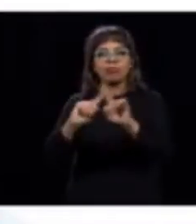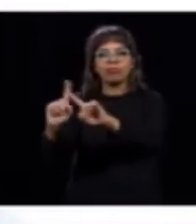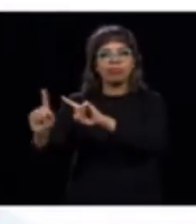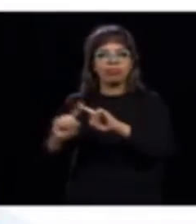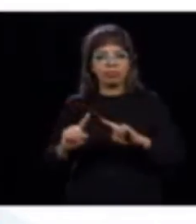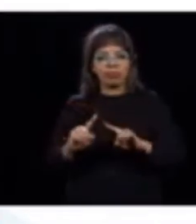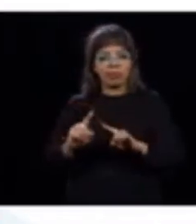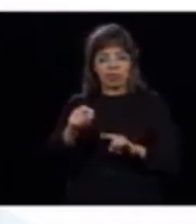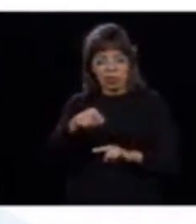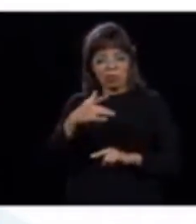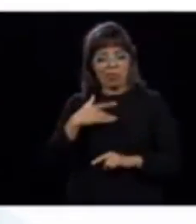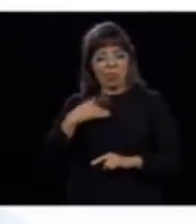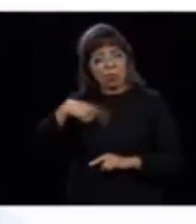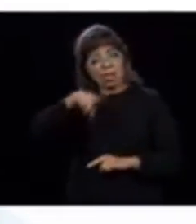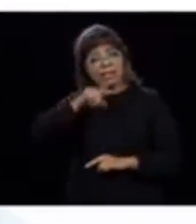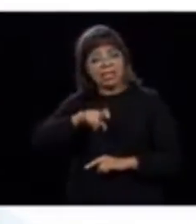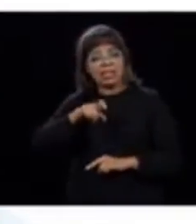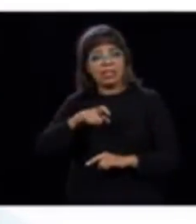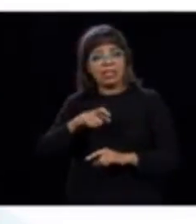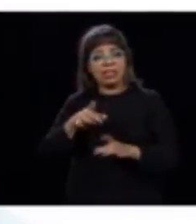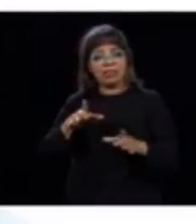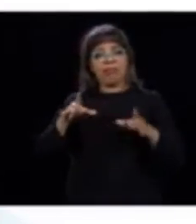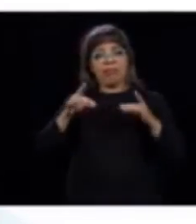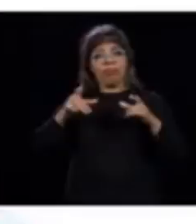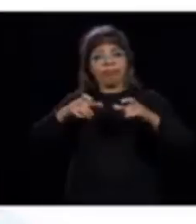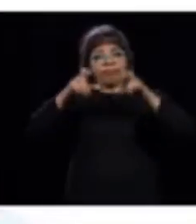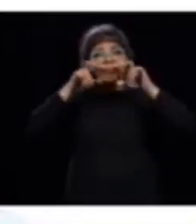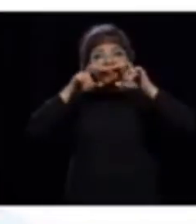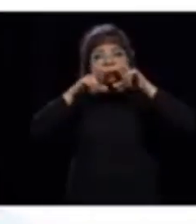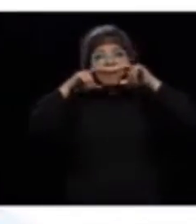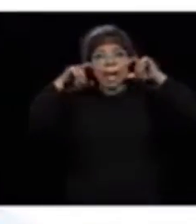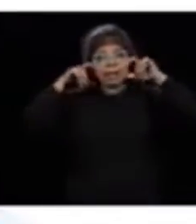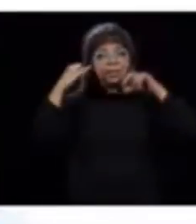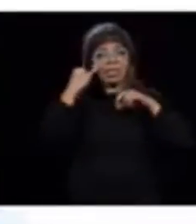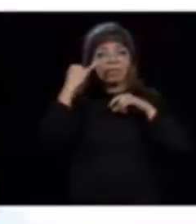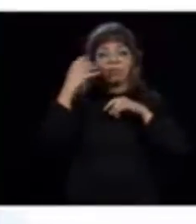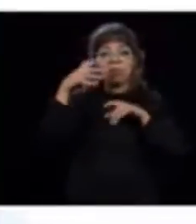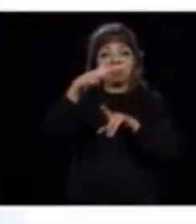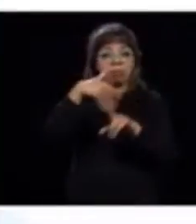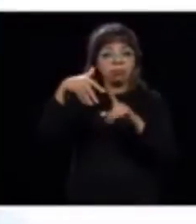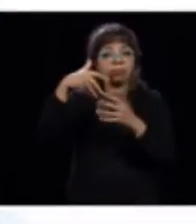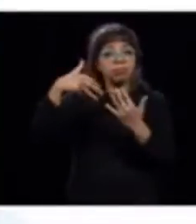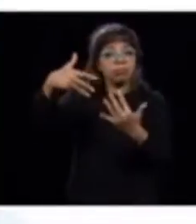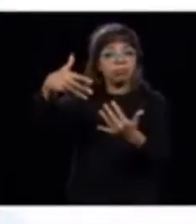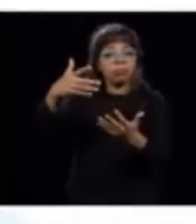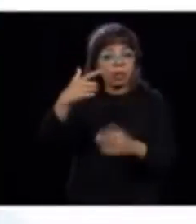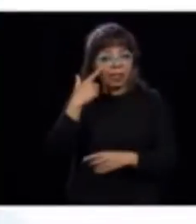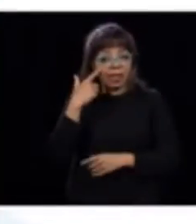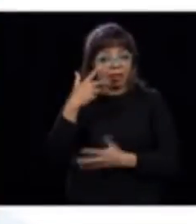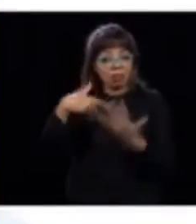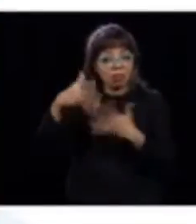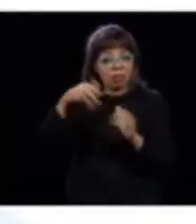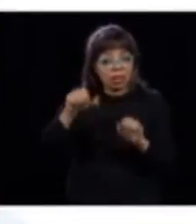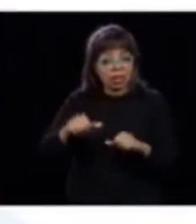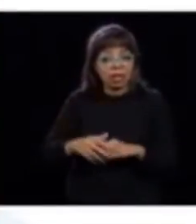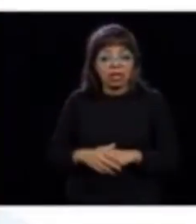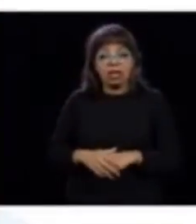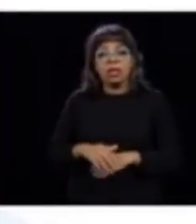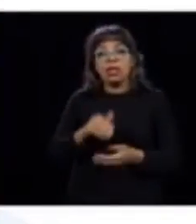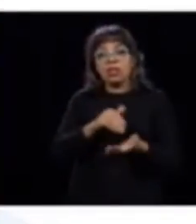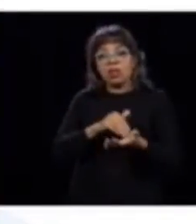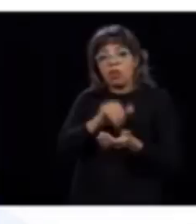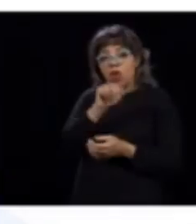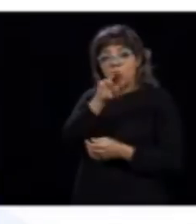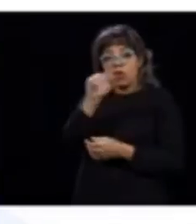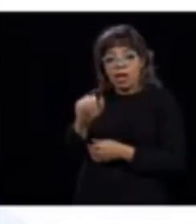for wearing masks? In fact, if we're going to open it, actually, as I told you, we will